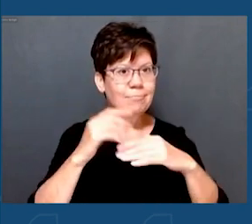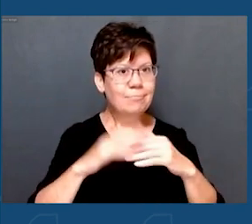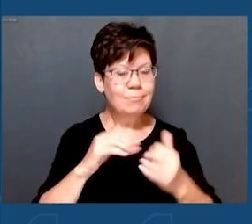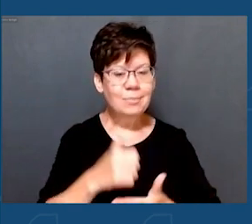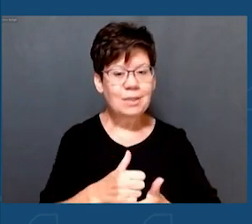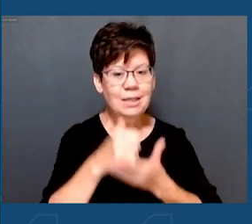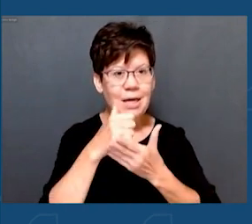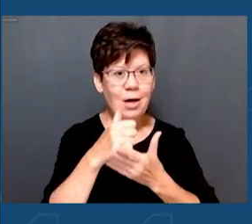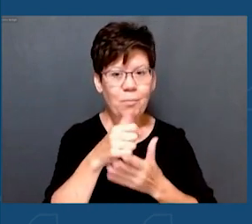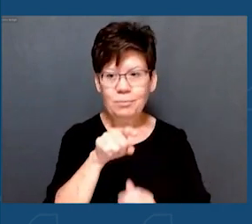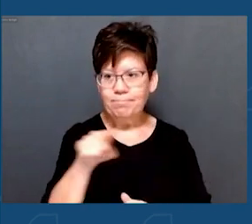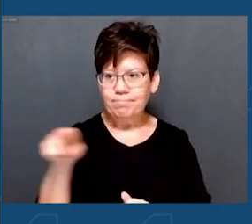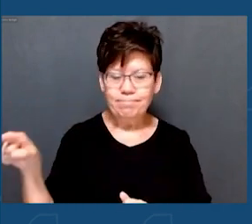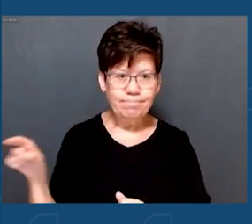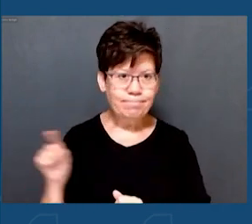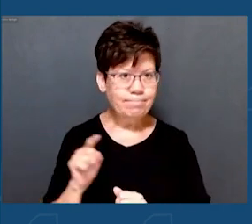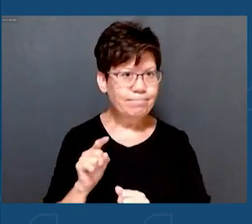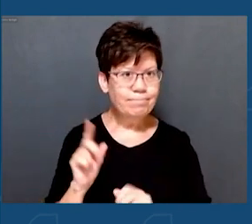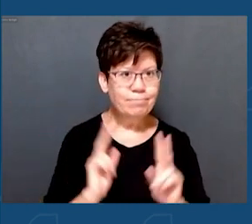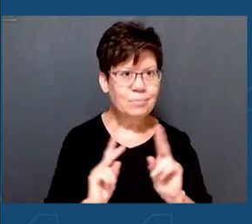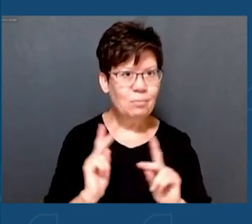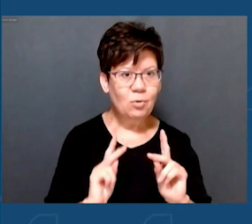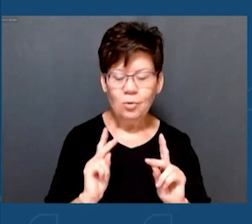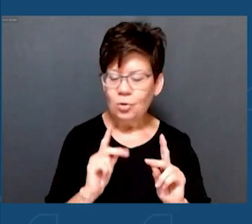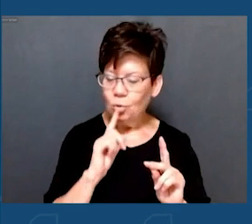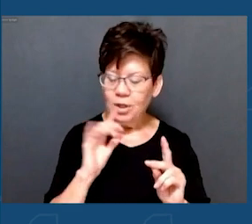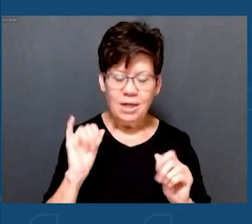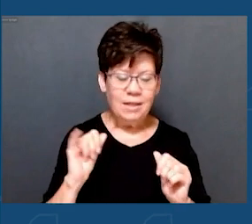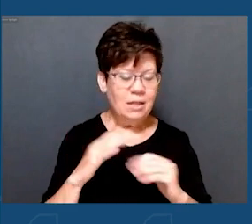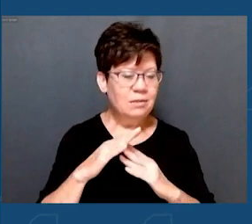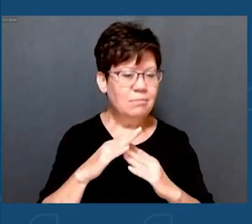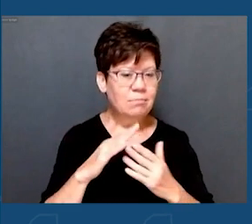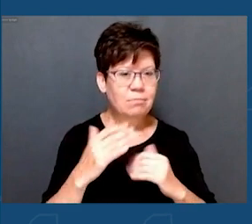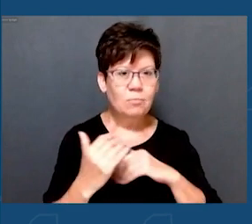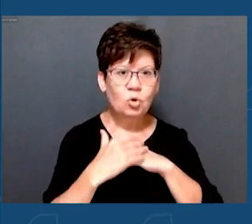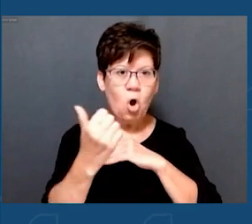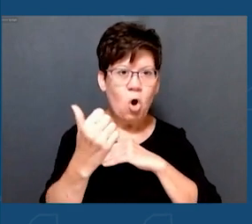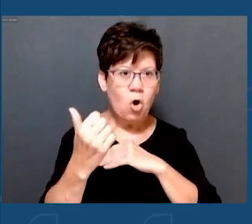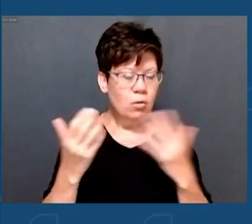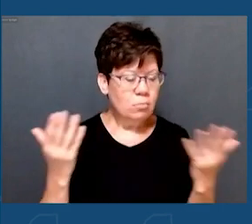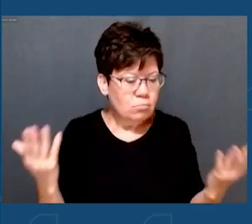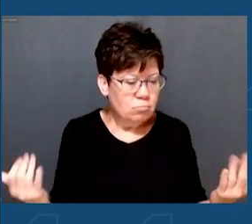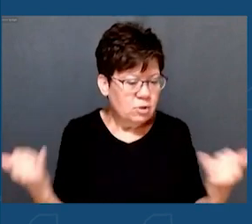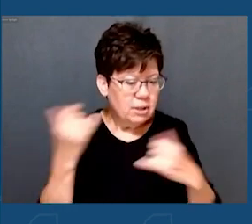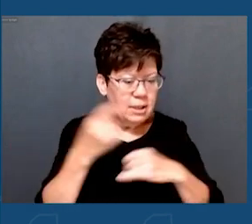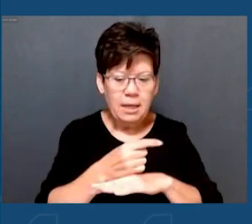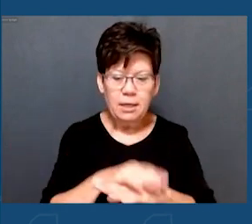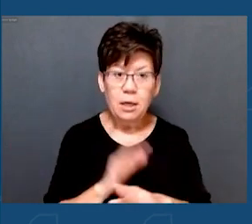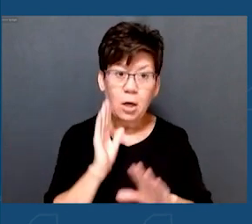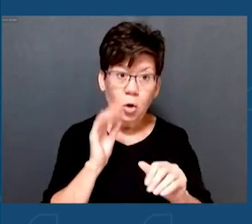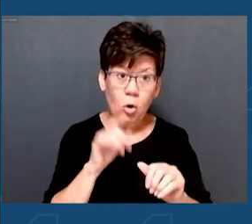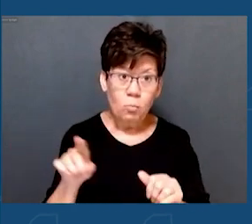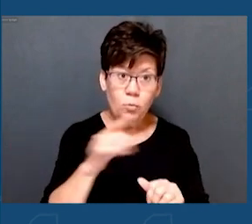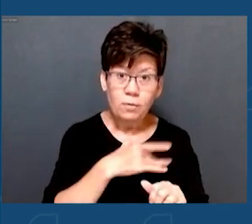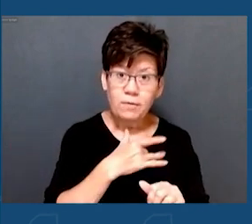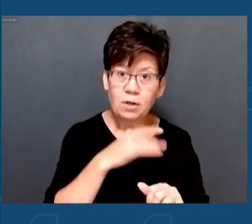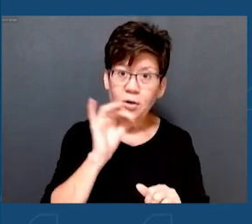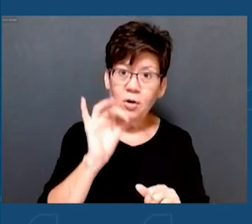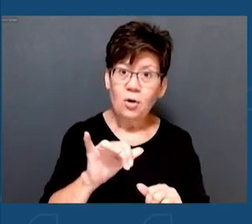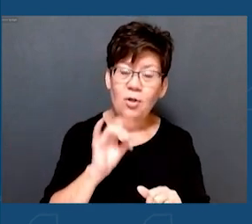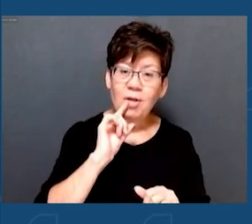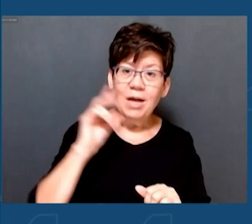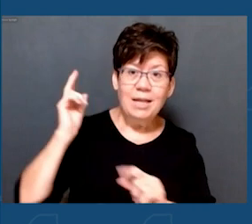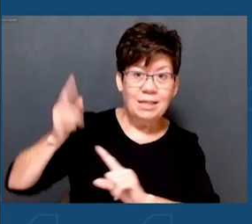beings. My friends, there's no greater calling than what we're doing right here today. I hope you all feel that sense of history that we're